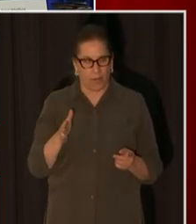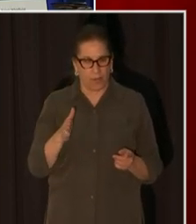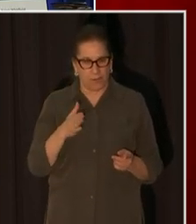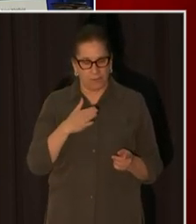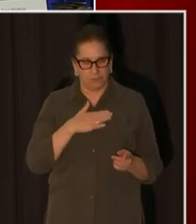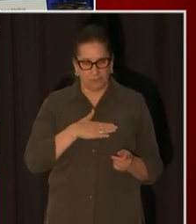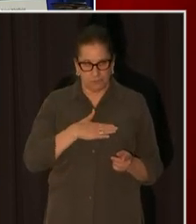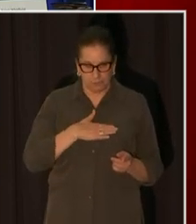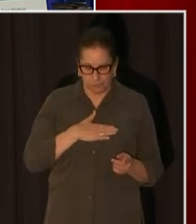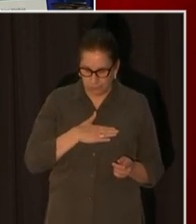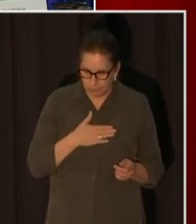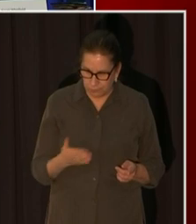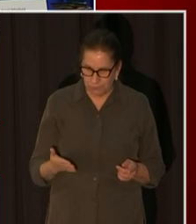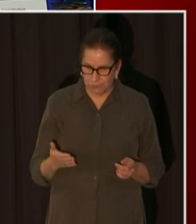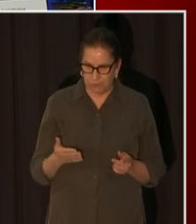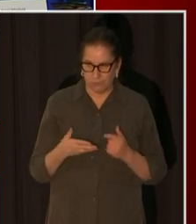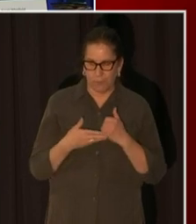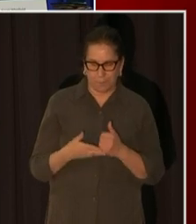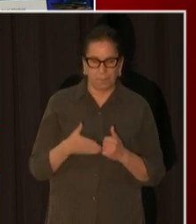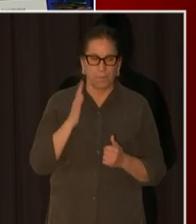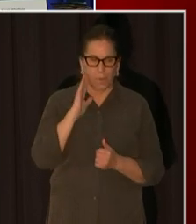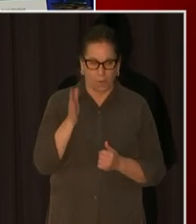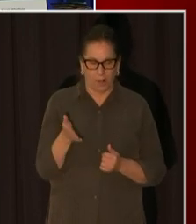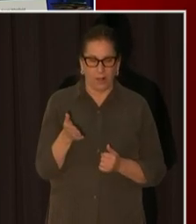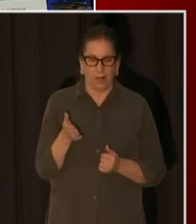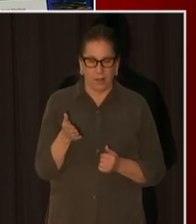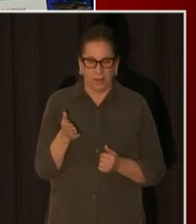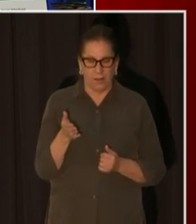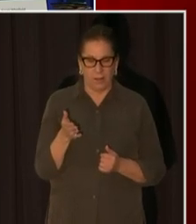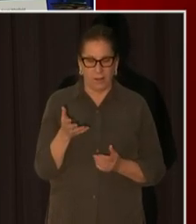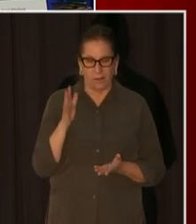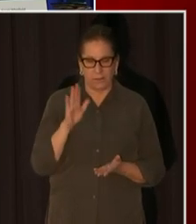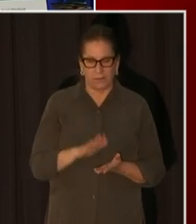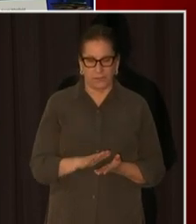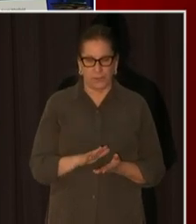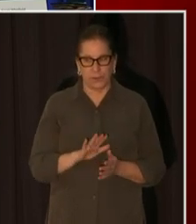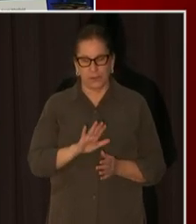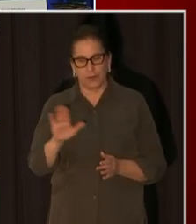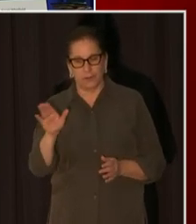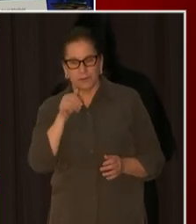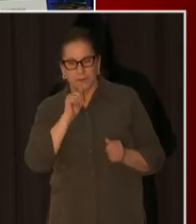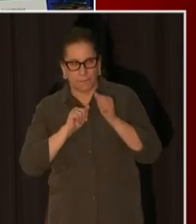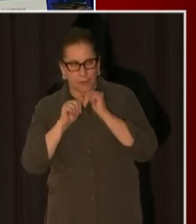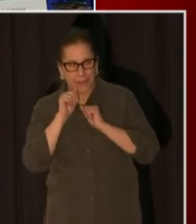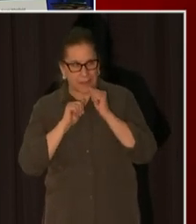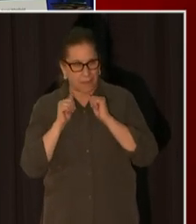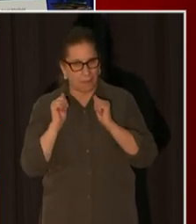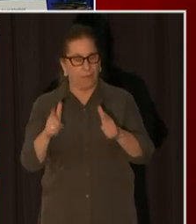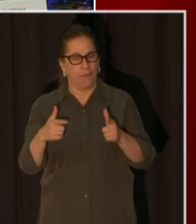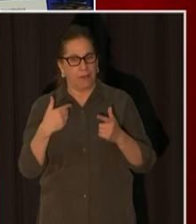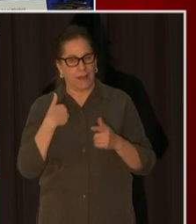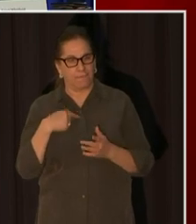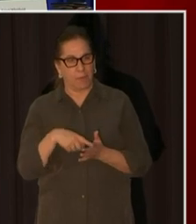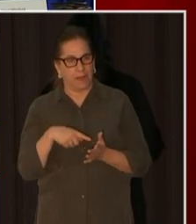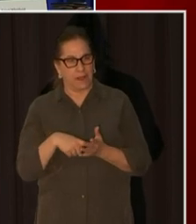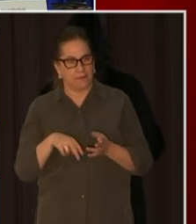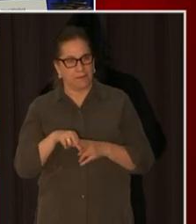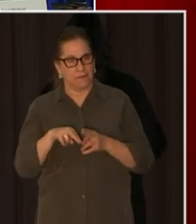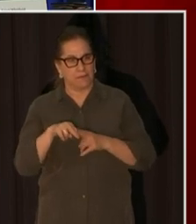getting DC small businesses involved in the relief effort for DC small businesses. So we'll look for more of